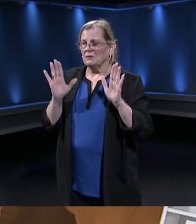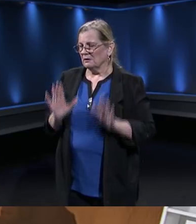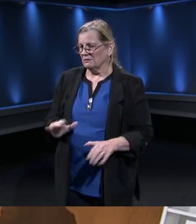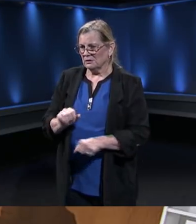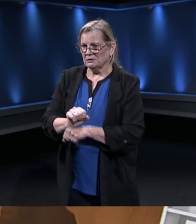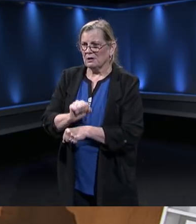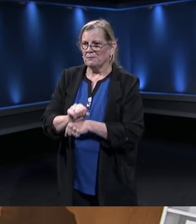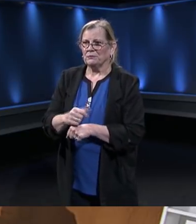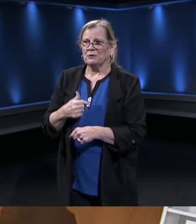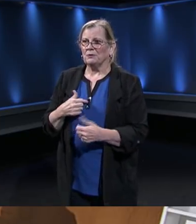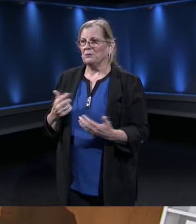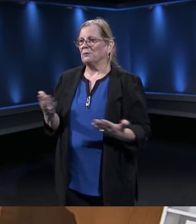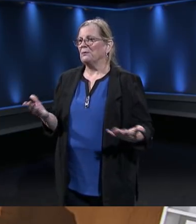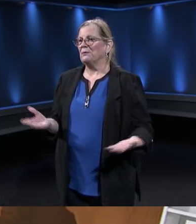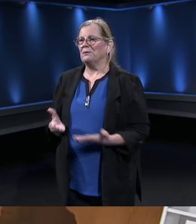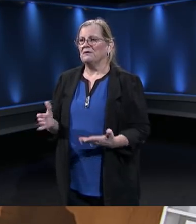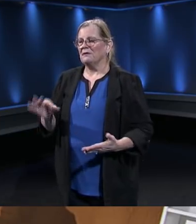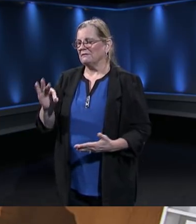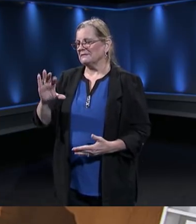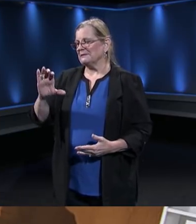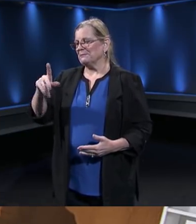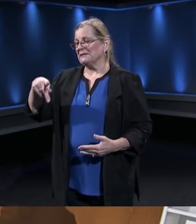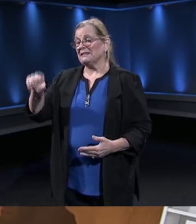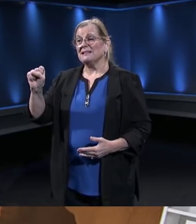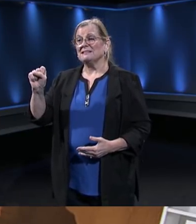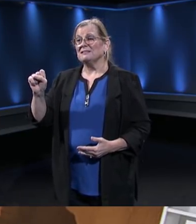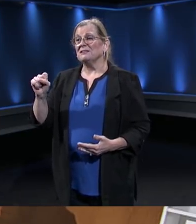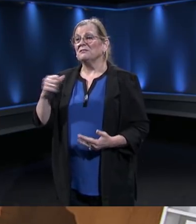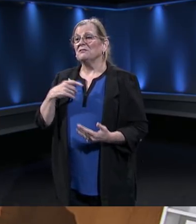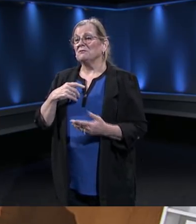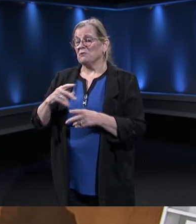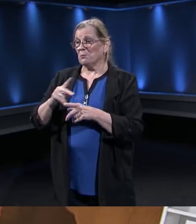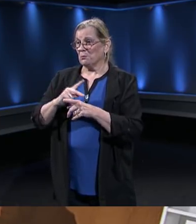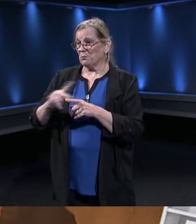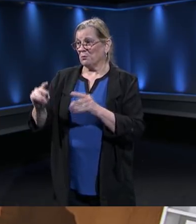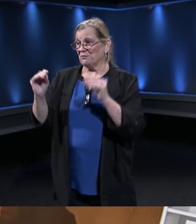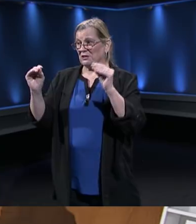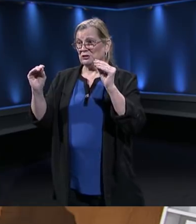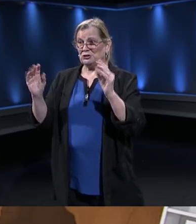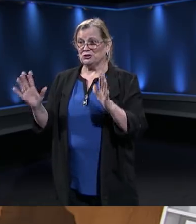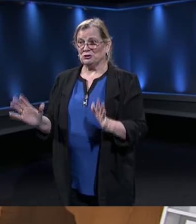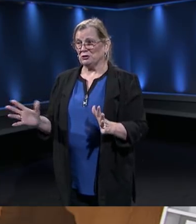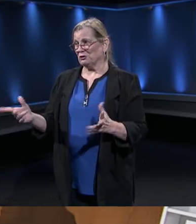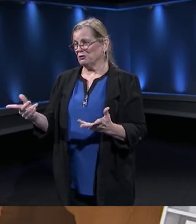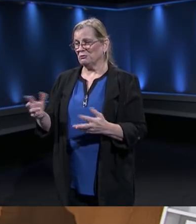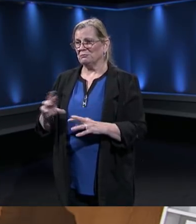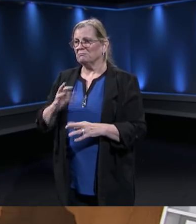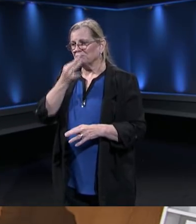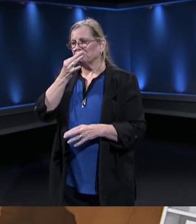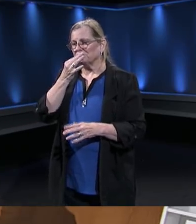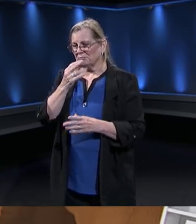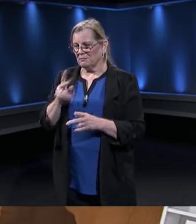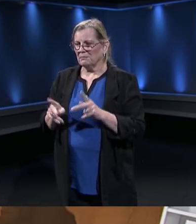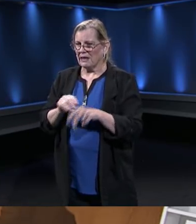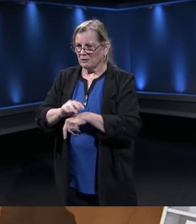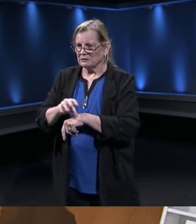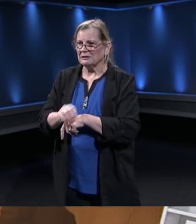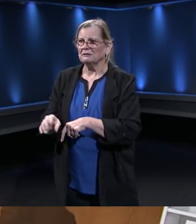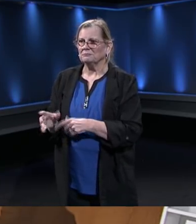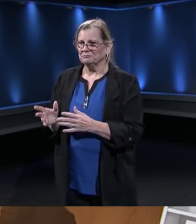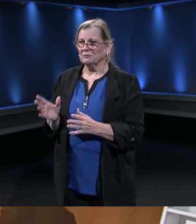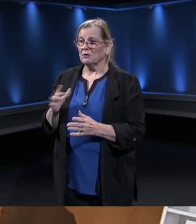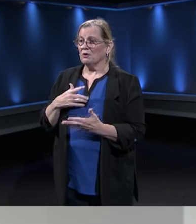in Fairfax County Public Schools to have professionals like you. We're lucky to have professionals like you, and we're committed to making sure this